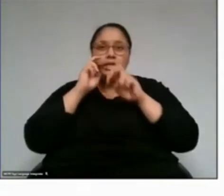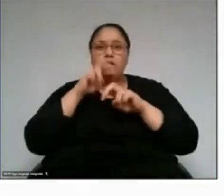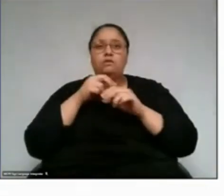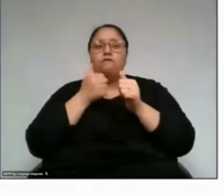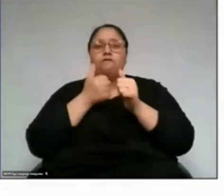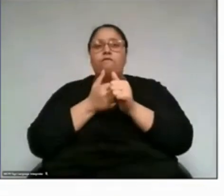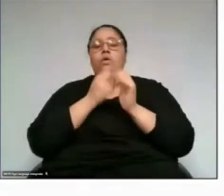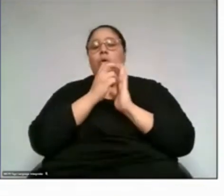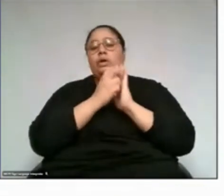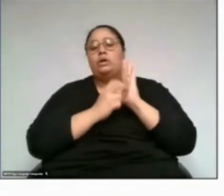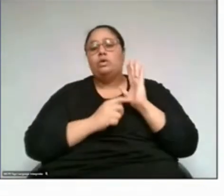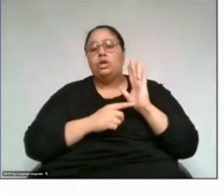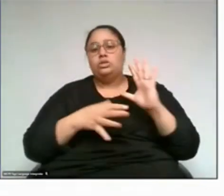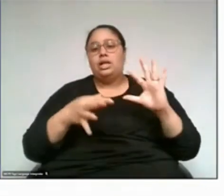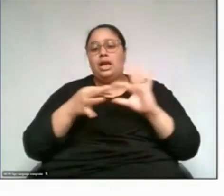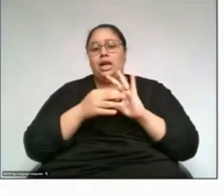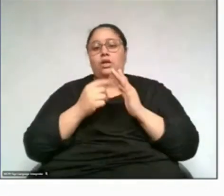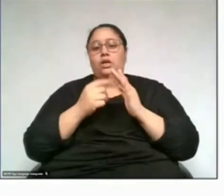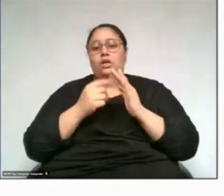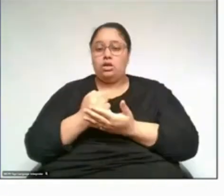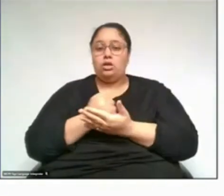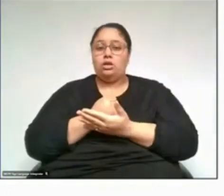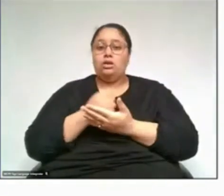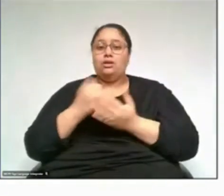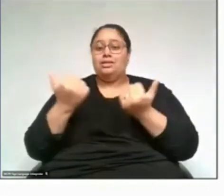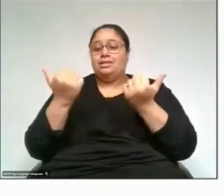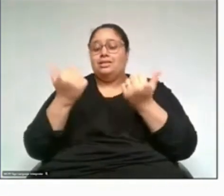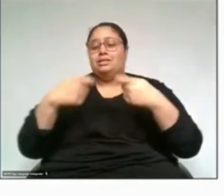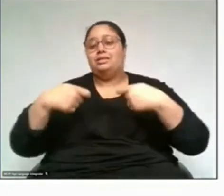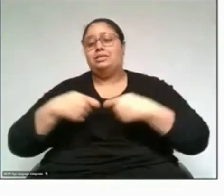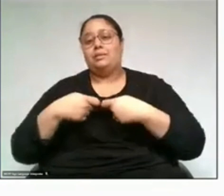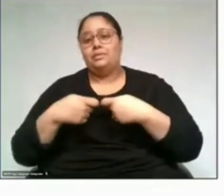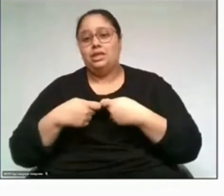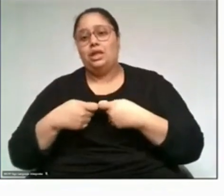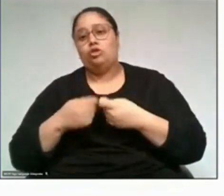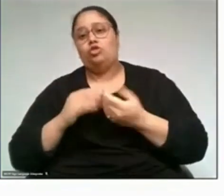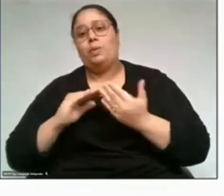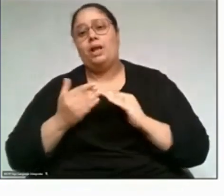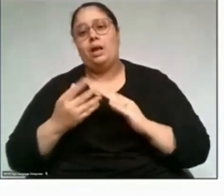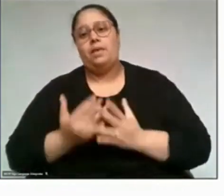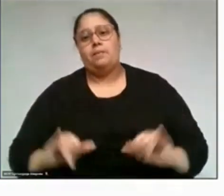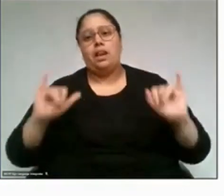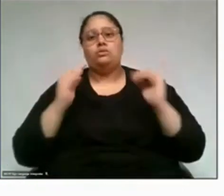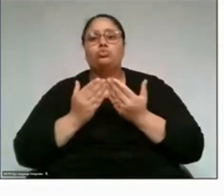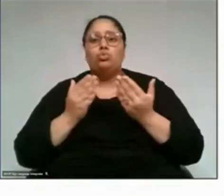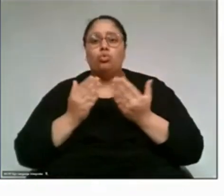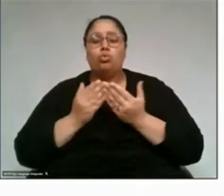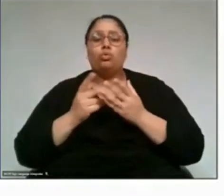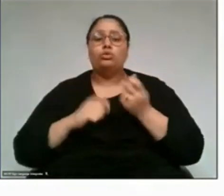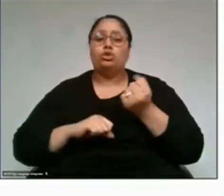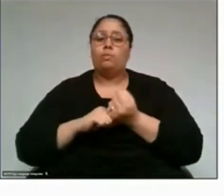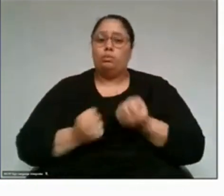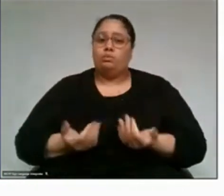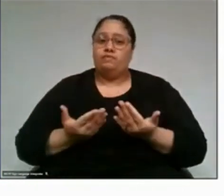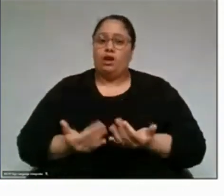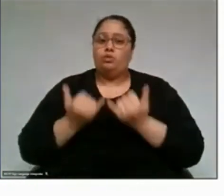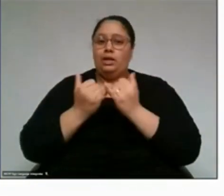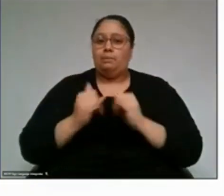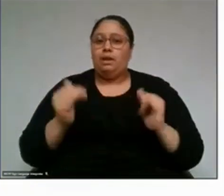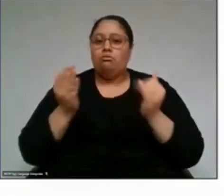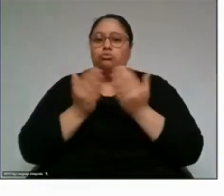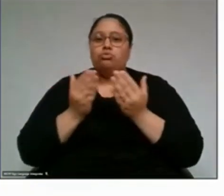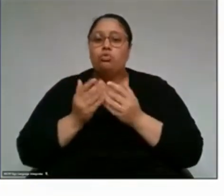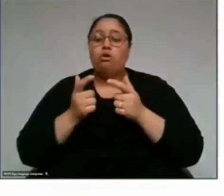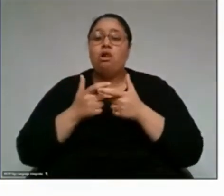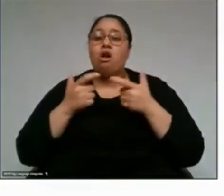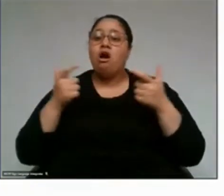regulations relating to registration of and subsidies to independent schools. Support provided to independent schools is